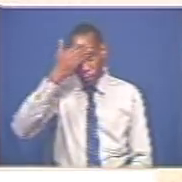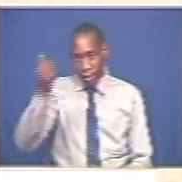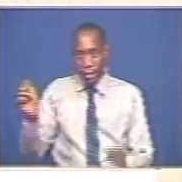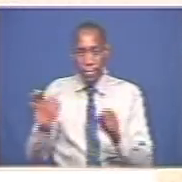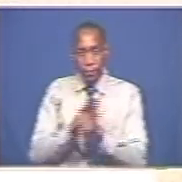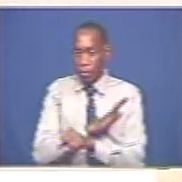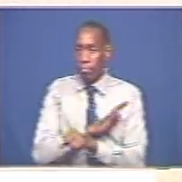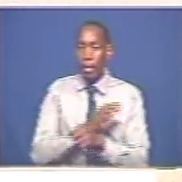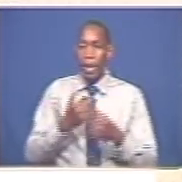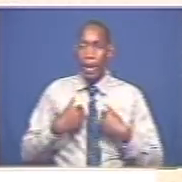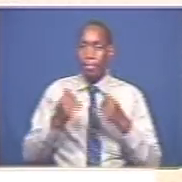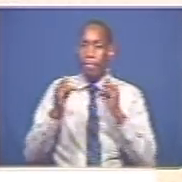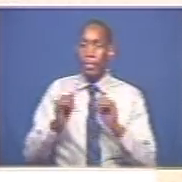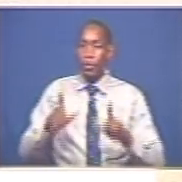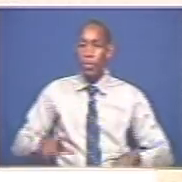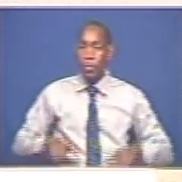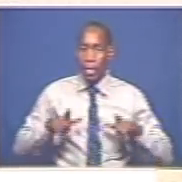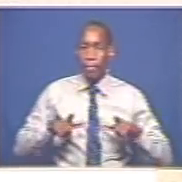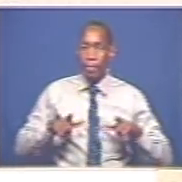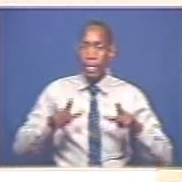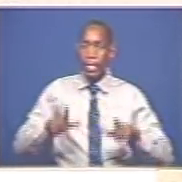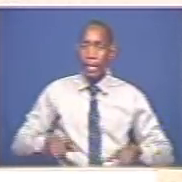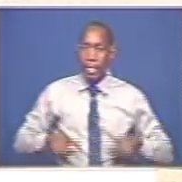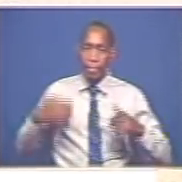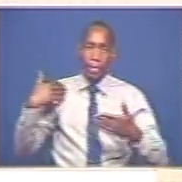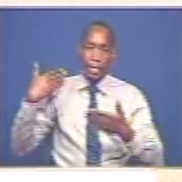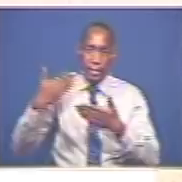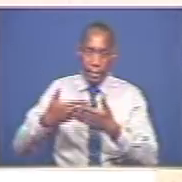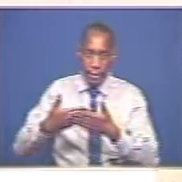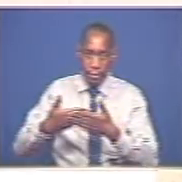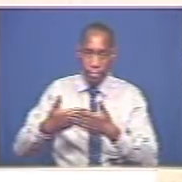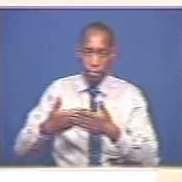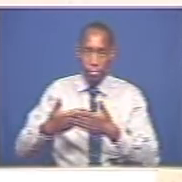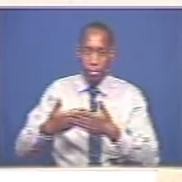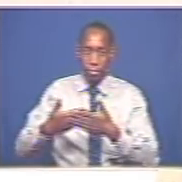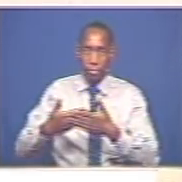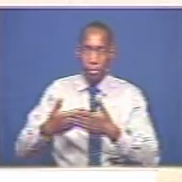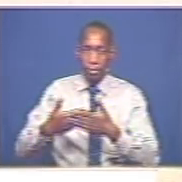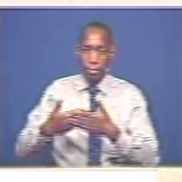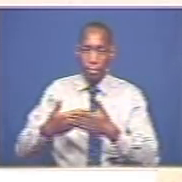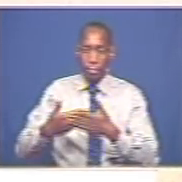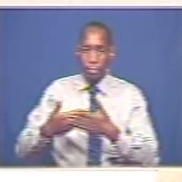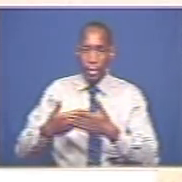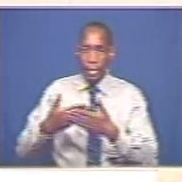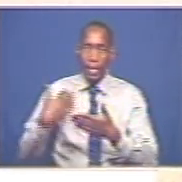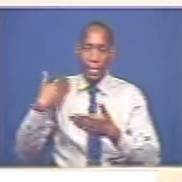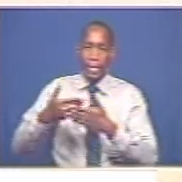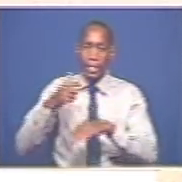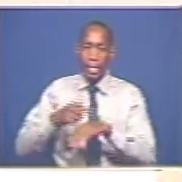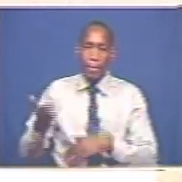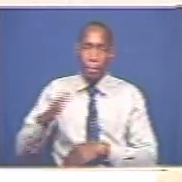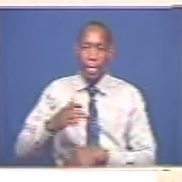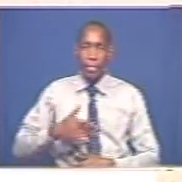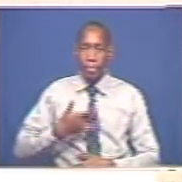phase of your life. And mm-hmm. you live until, sorry to say, the day it comes back. Yeah.